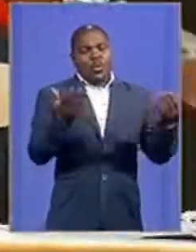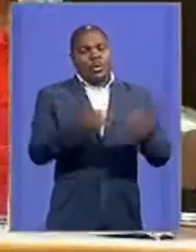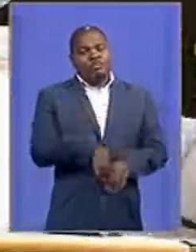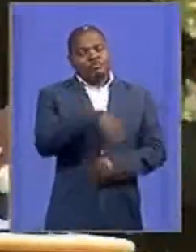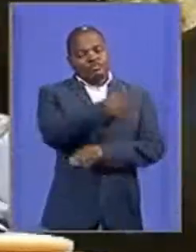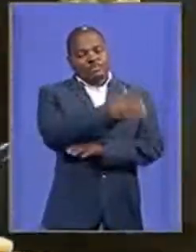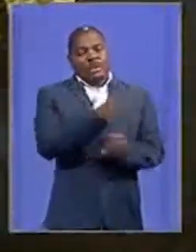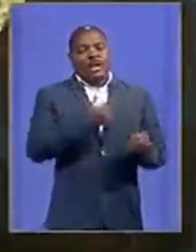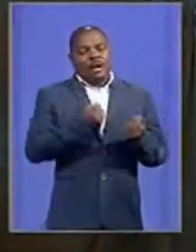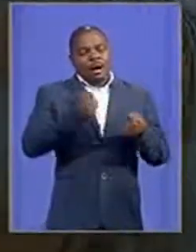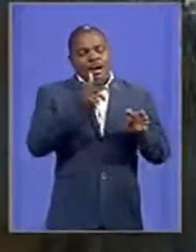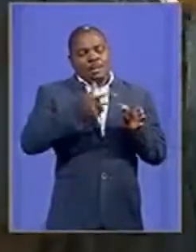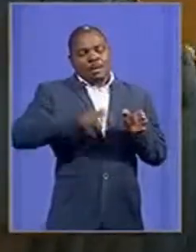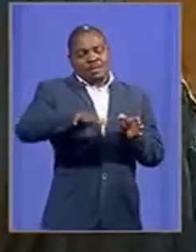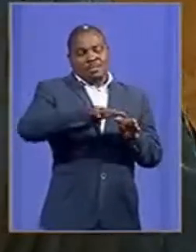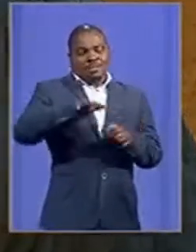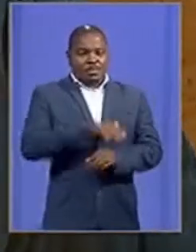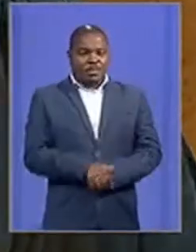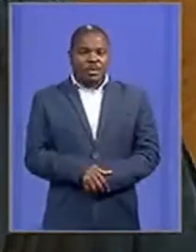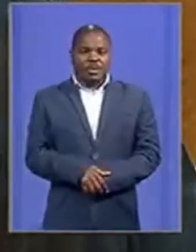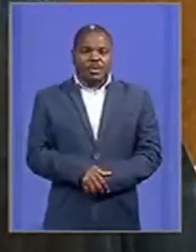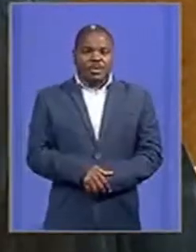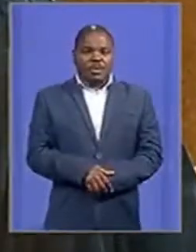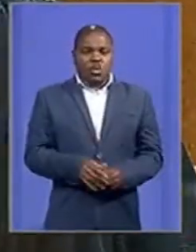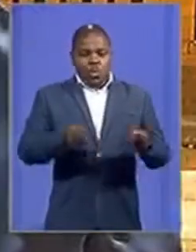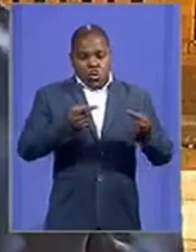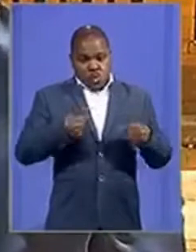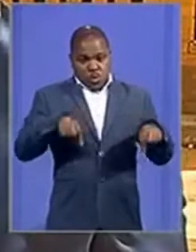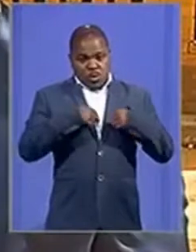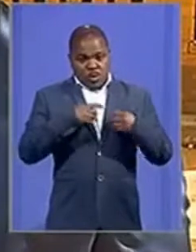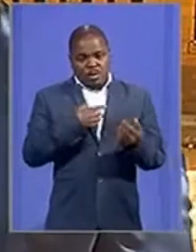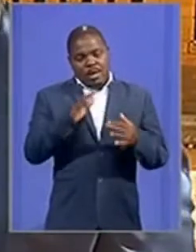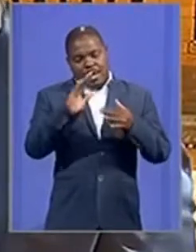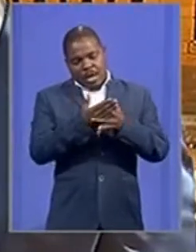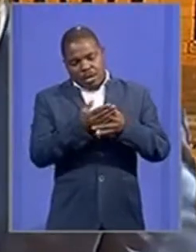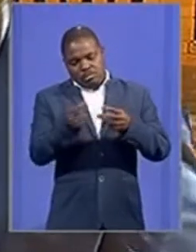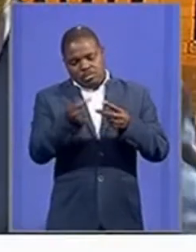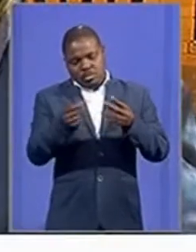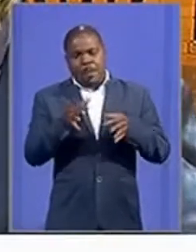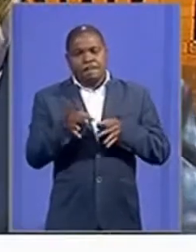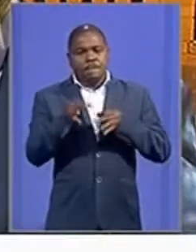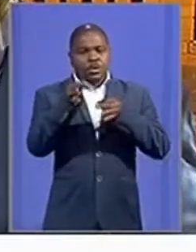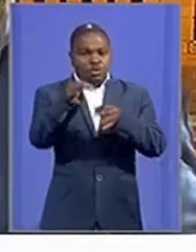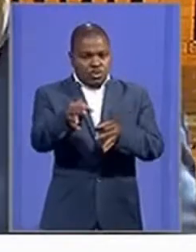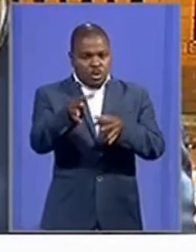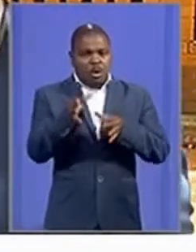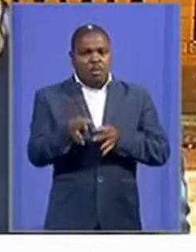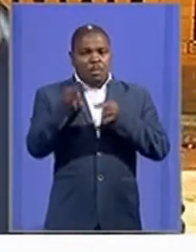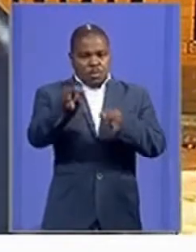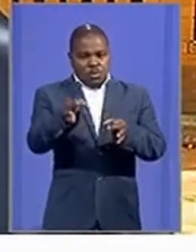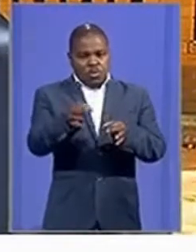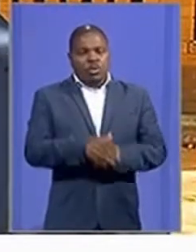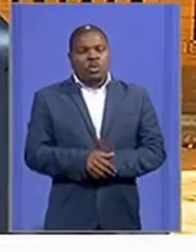bewago difatanaga. We are going to be postponing the cases outside the